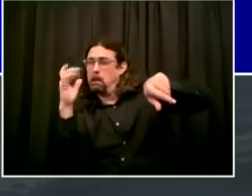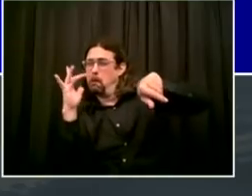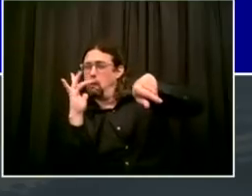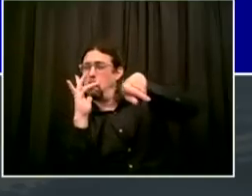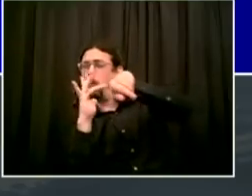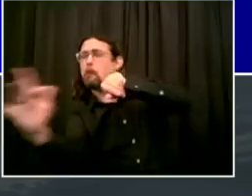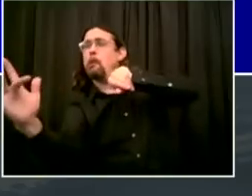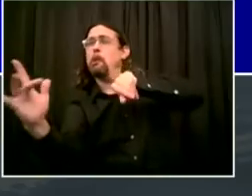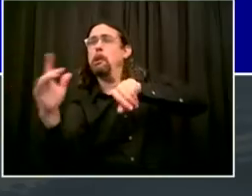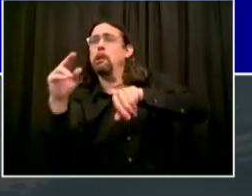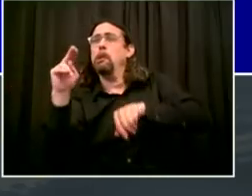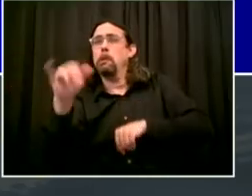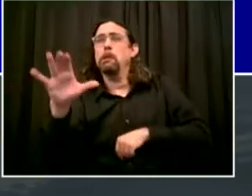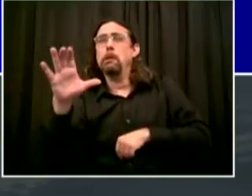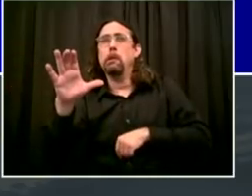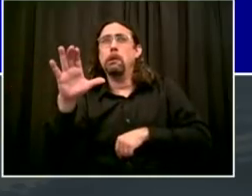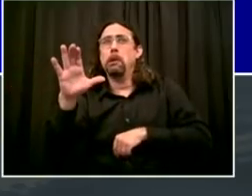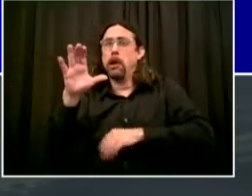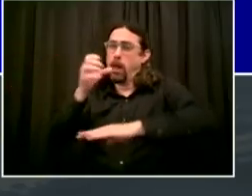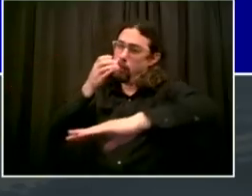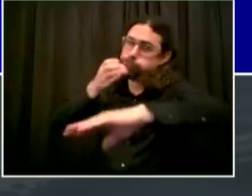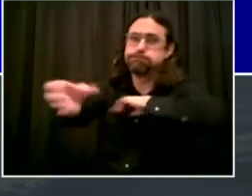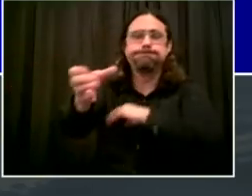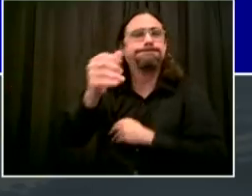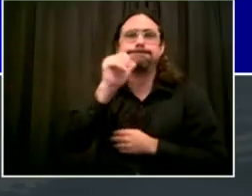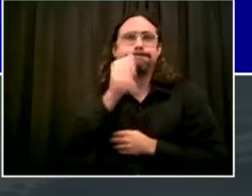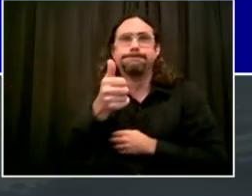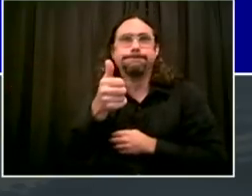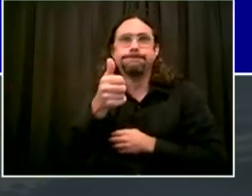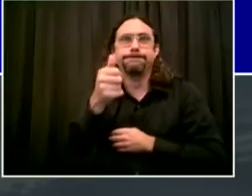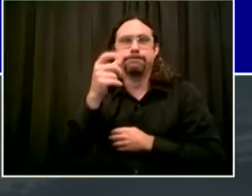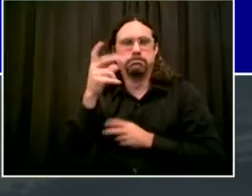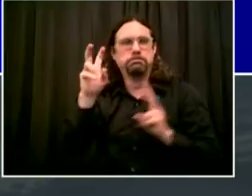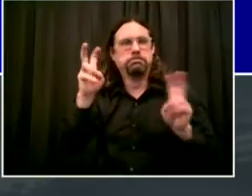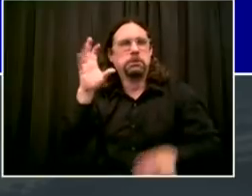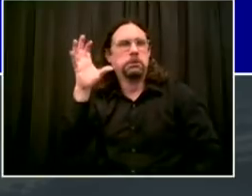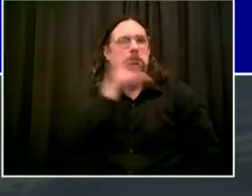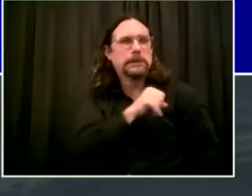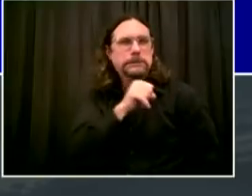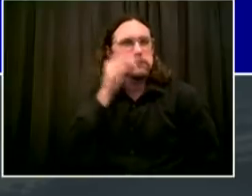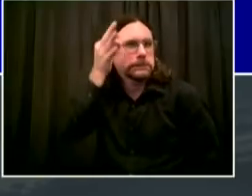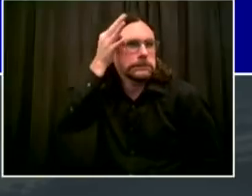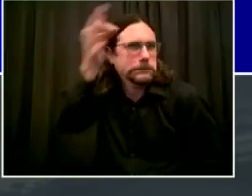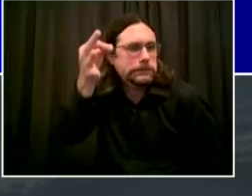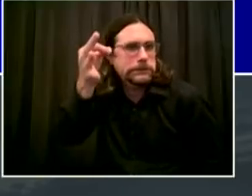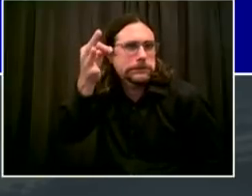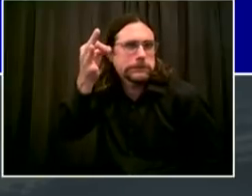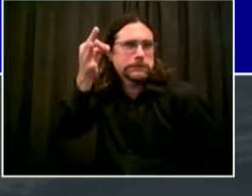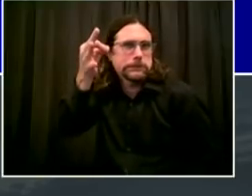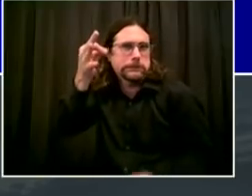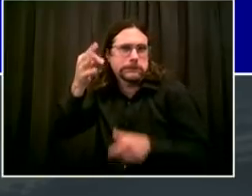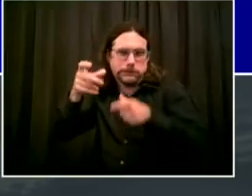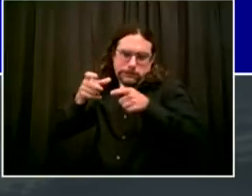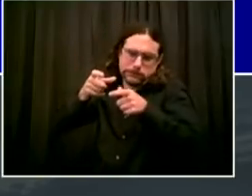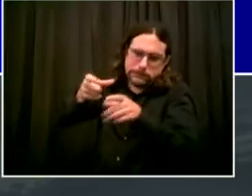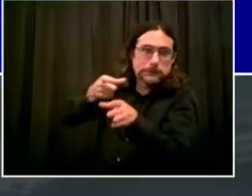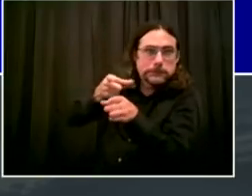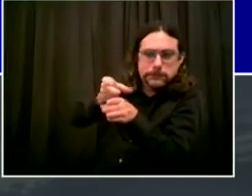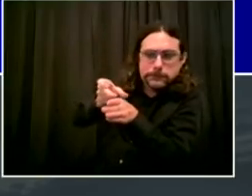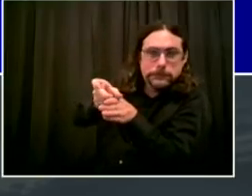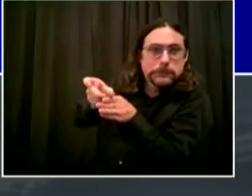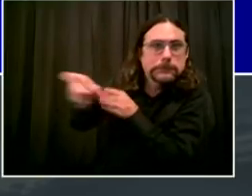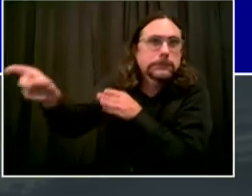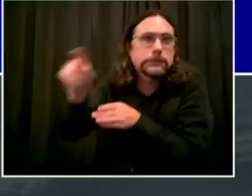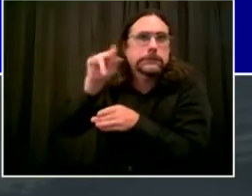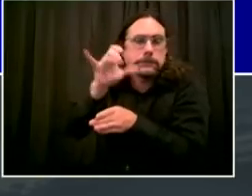very vigilant state right now. We are not taking any chances at all. And for everyone who lived through Hurricane Sandy, you